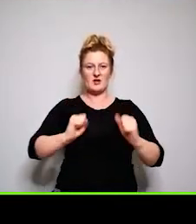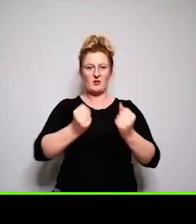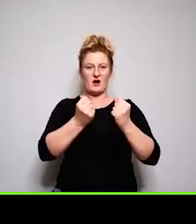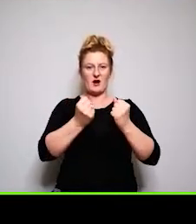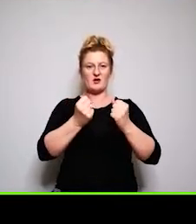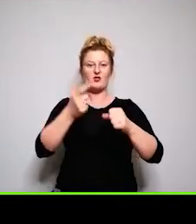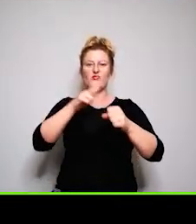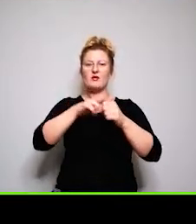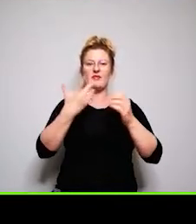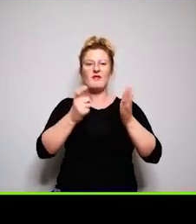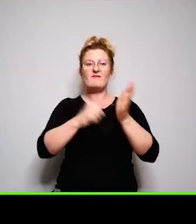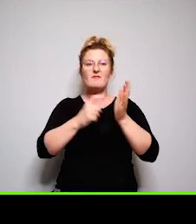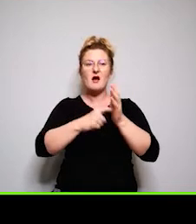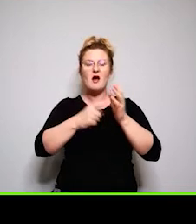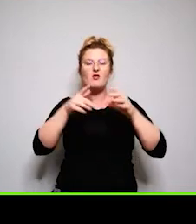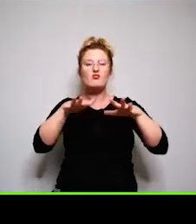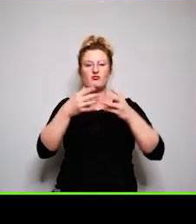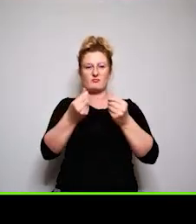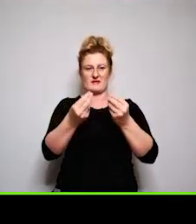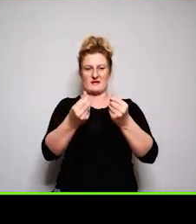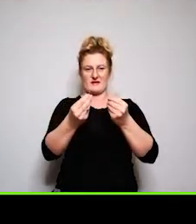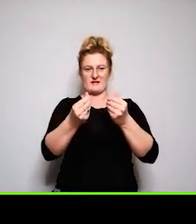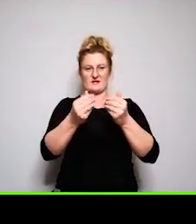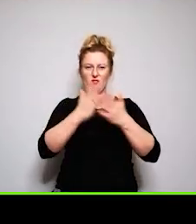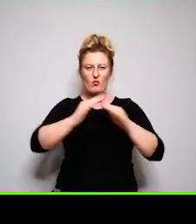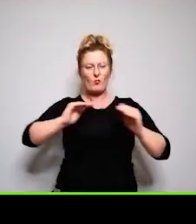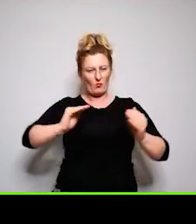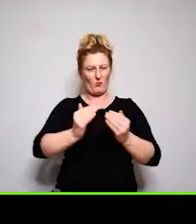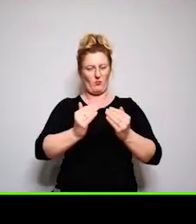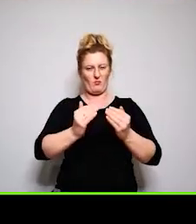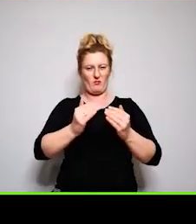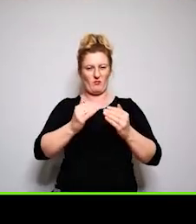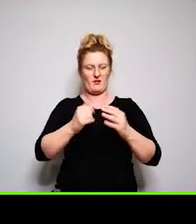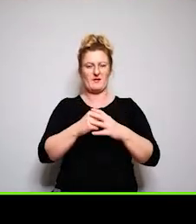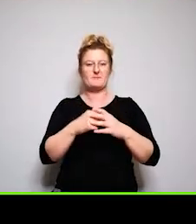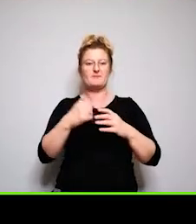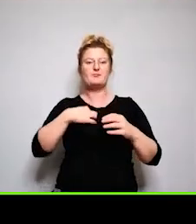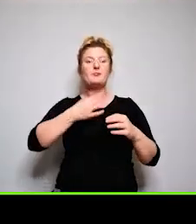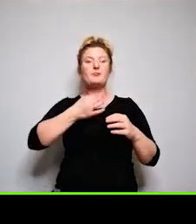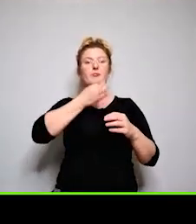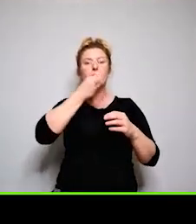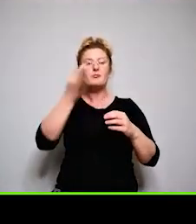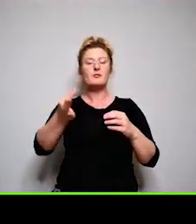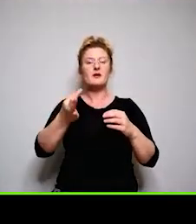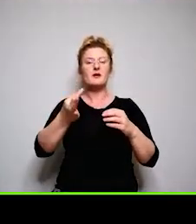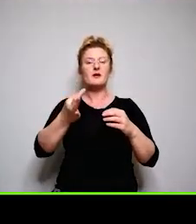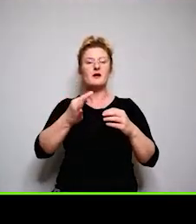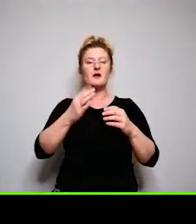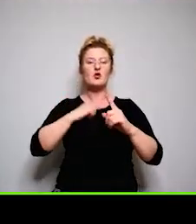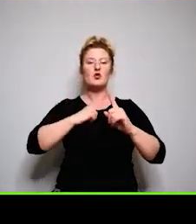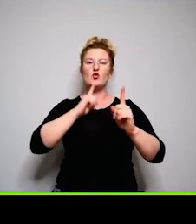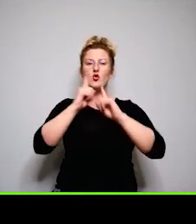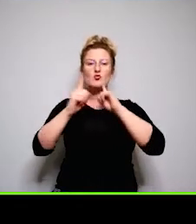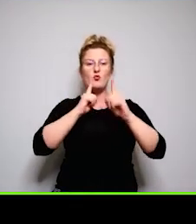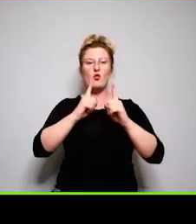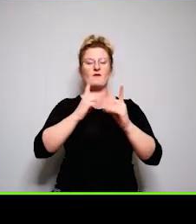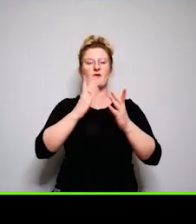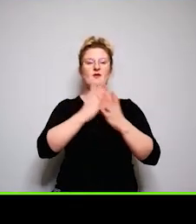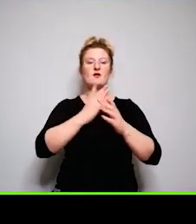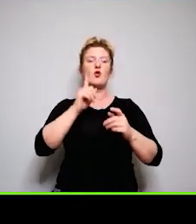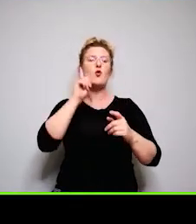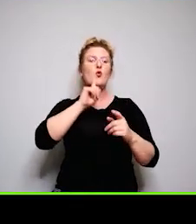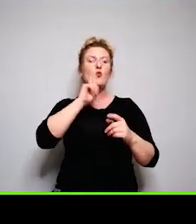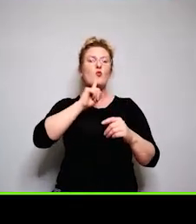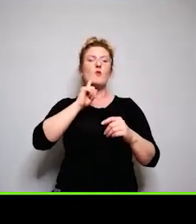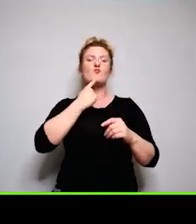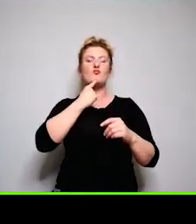boys. Why do you think? Well, we first of all we talk about the issue of femicide, like,